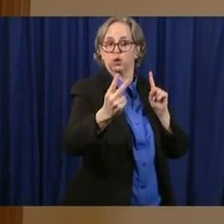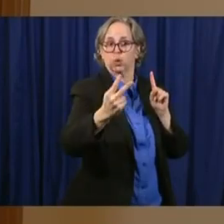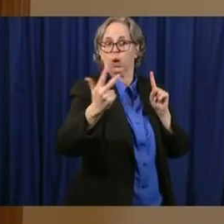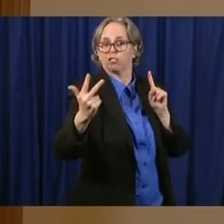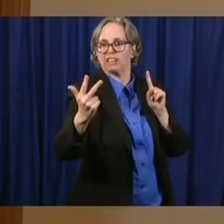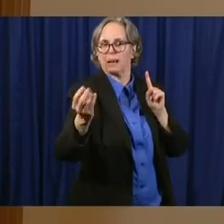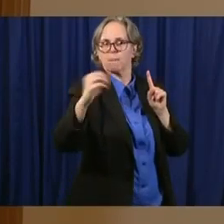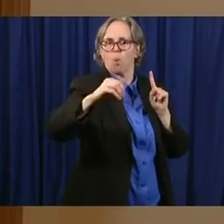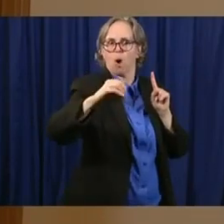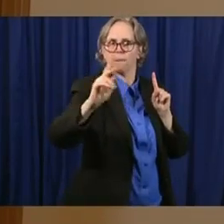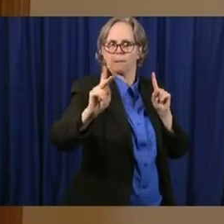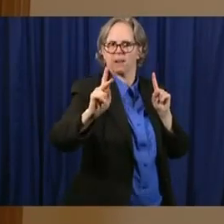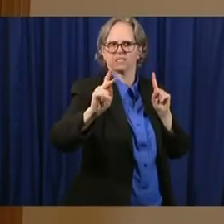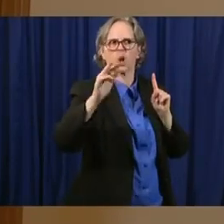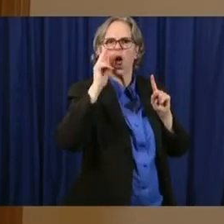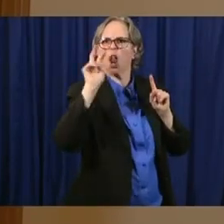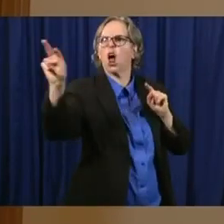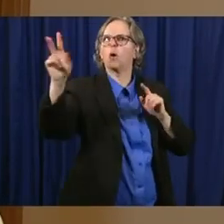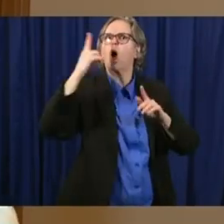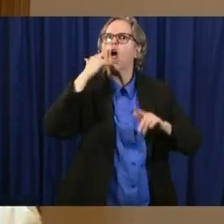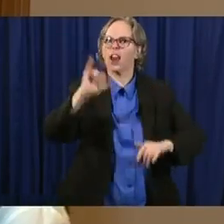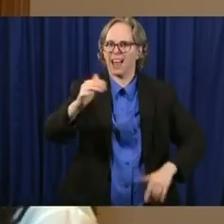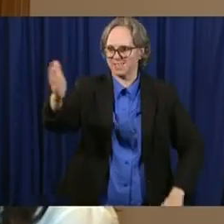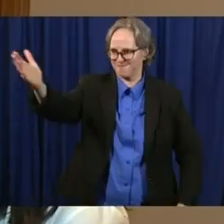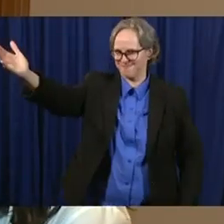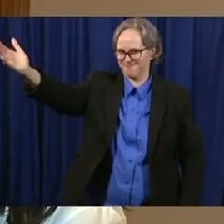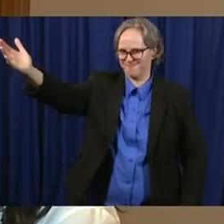let's take a look at this video.